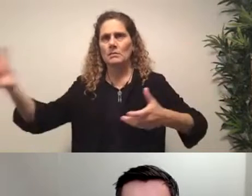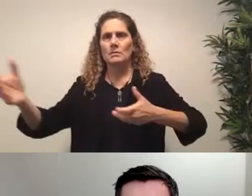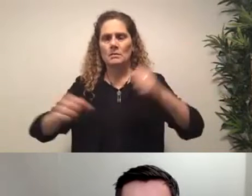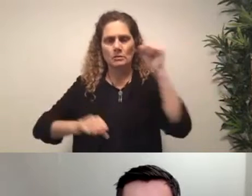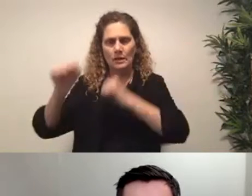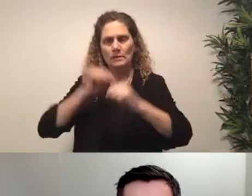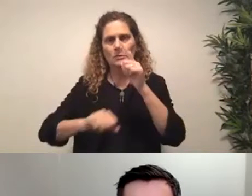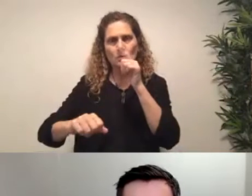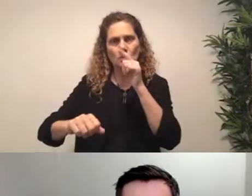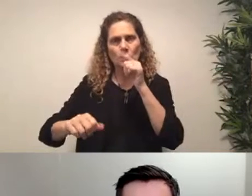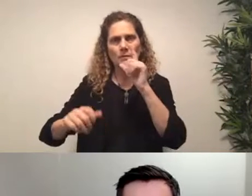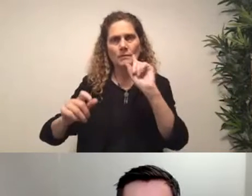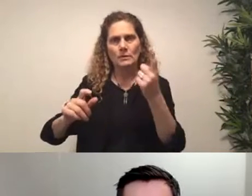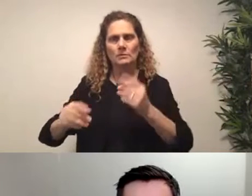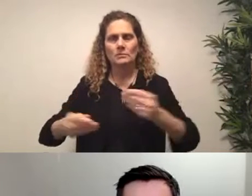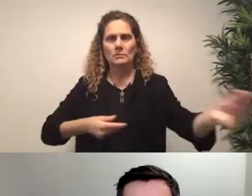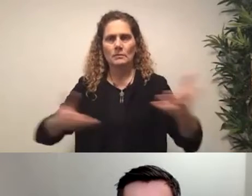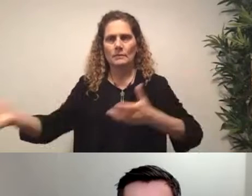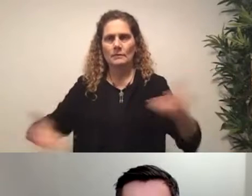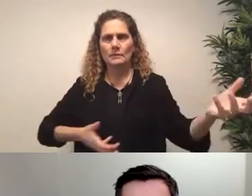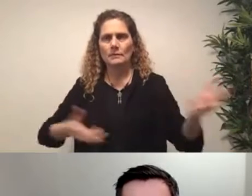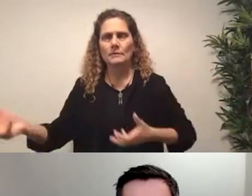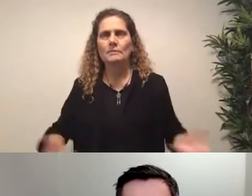quickly and efficiently as possible.